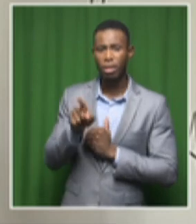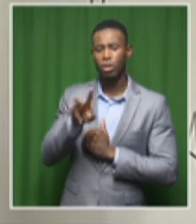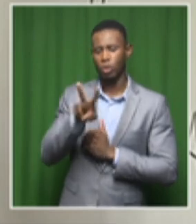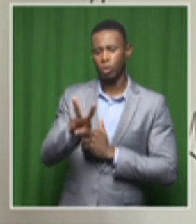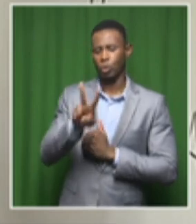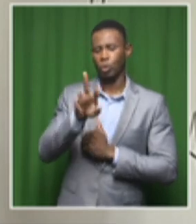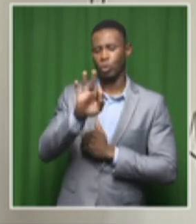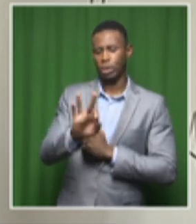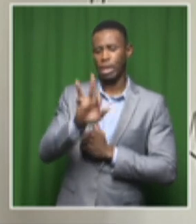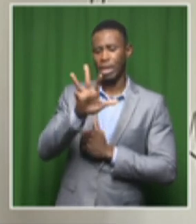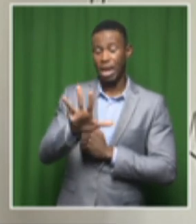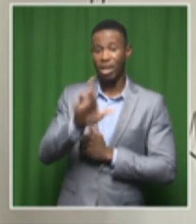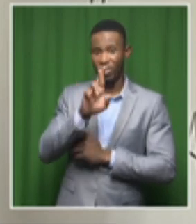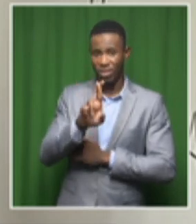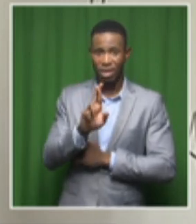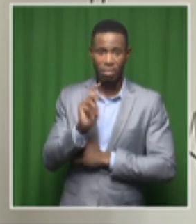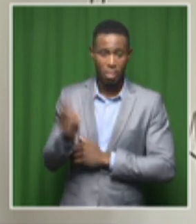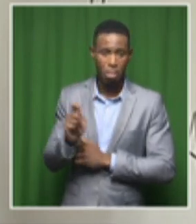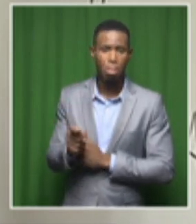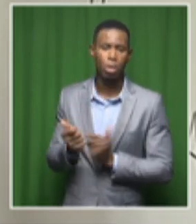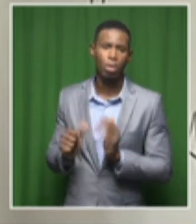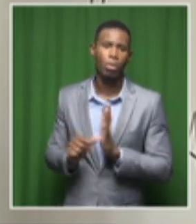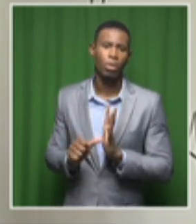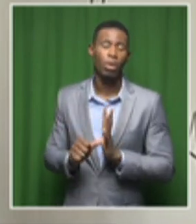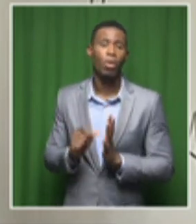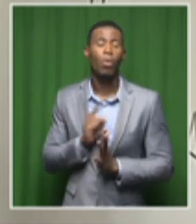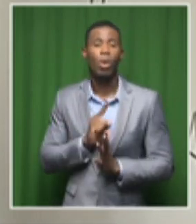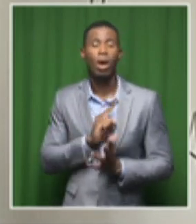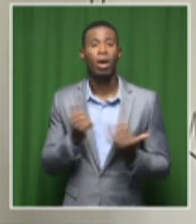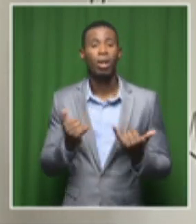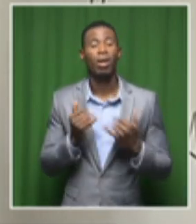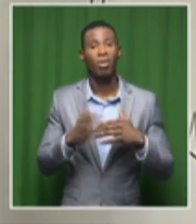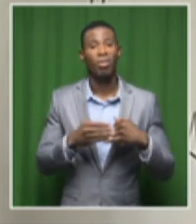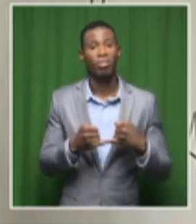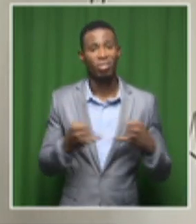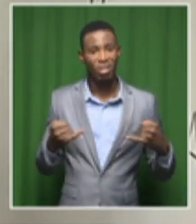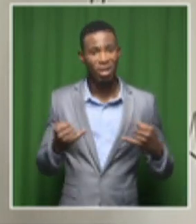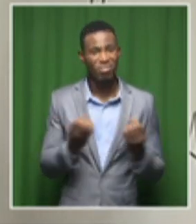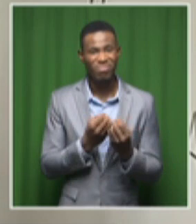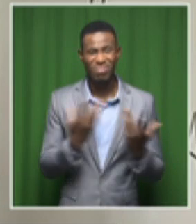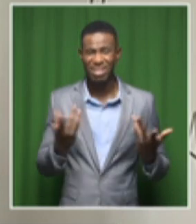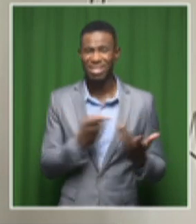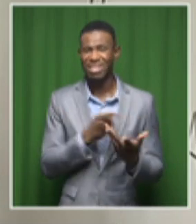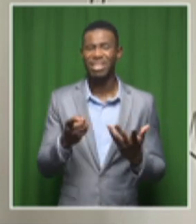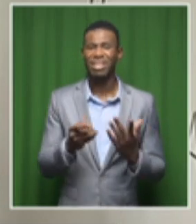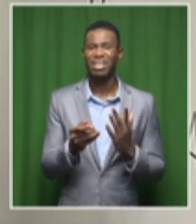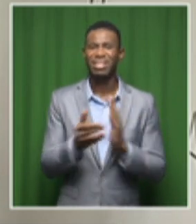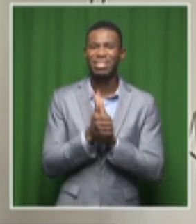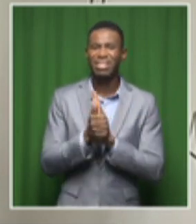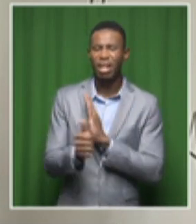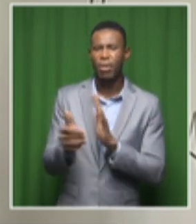world where there is just scams every single day, people are bombarded by messenger